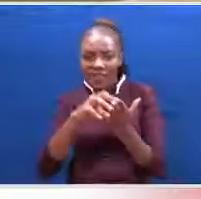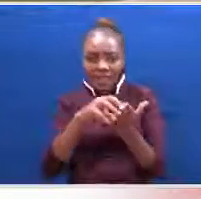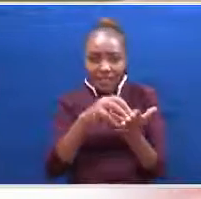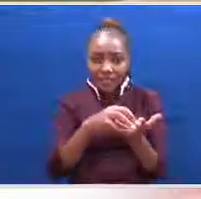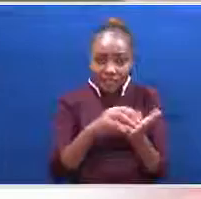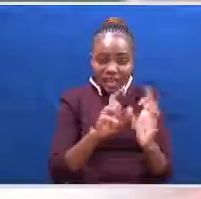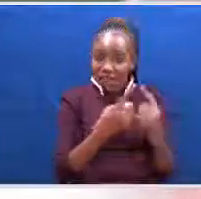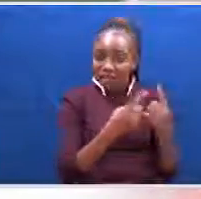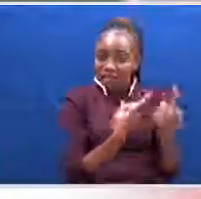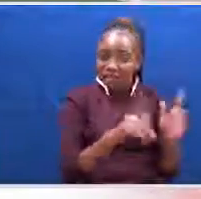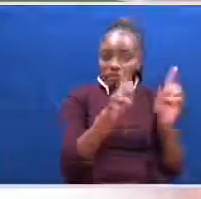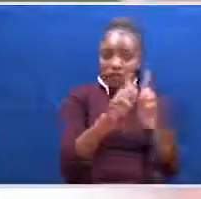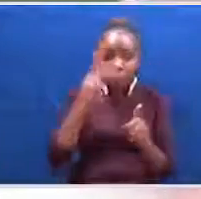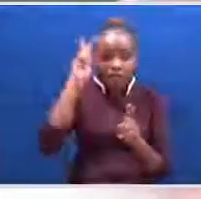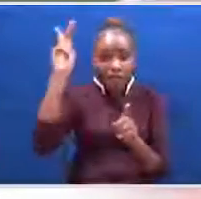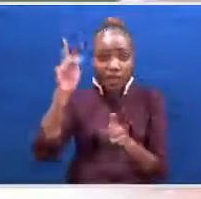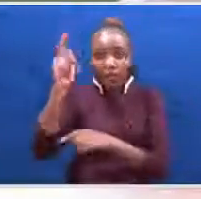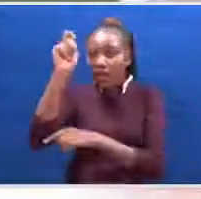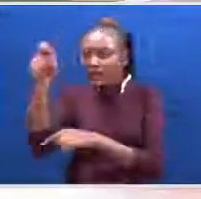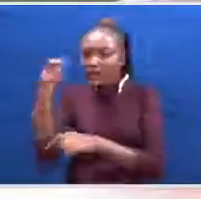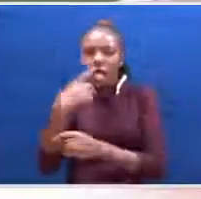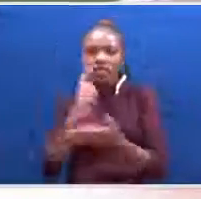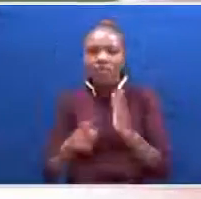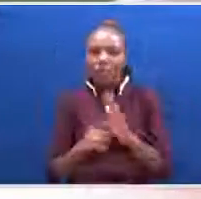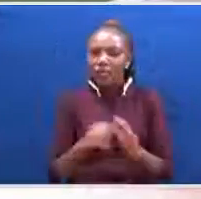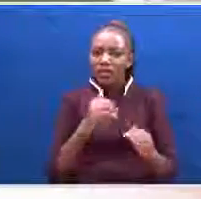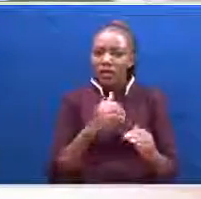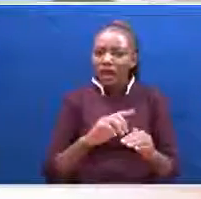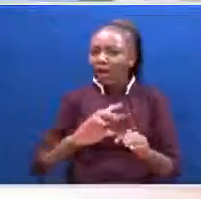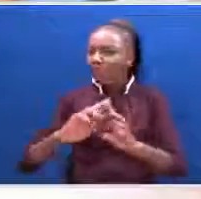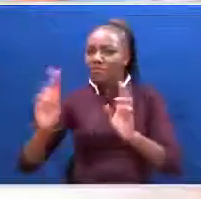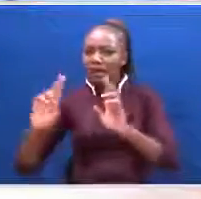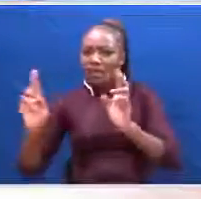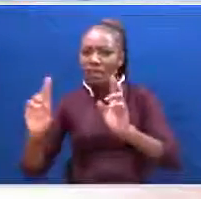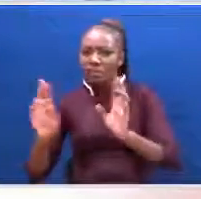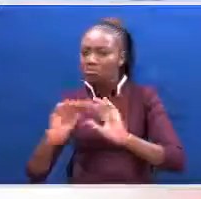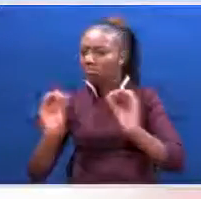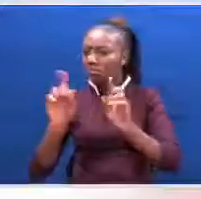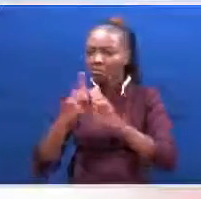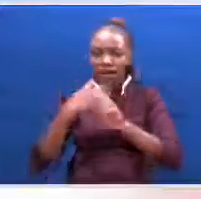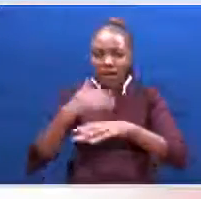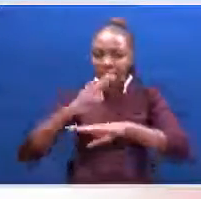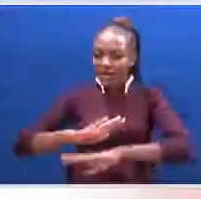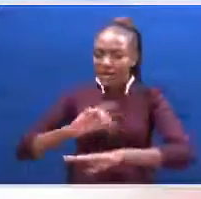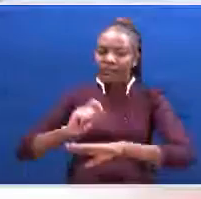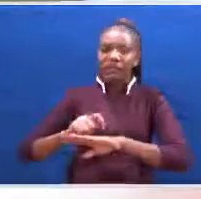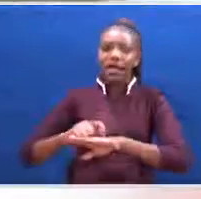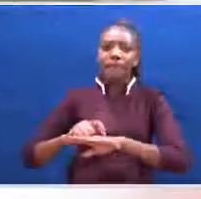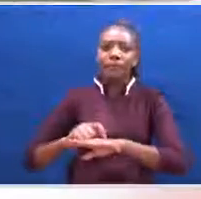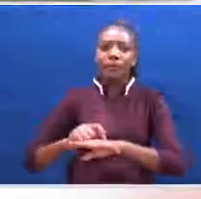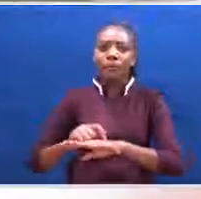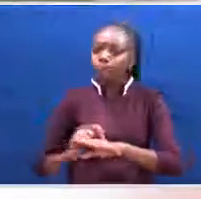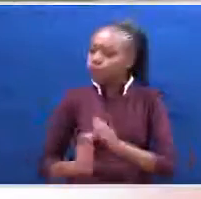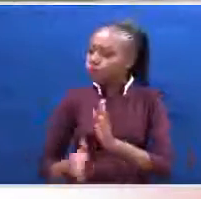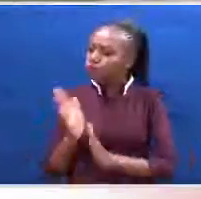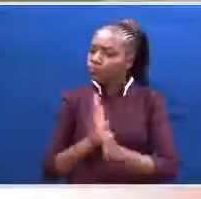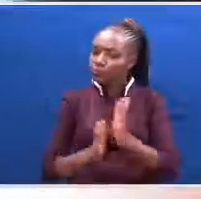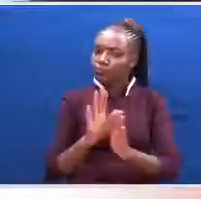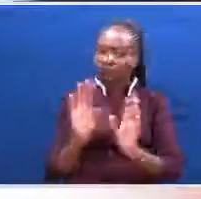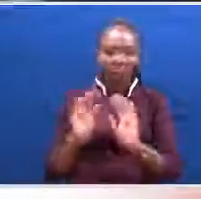charges. The Kiambu magistrate said she was not ready and has not had enough time to compile the